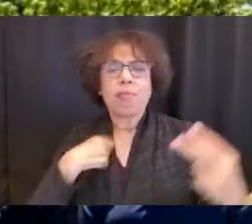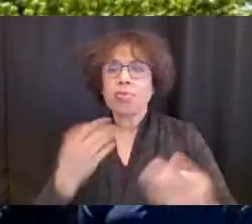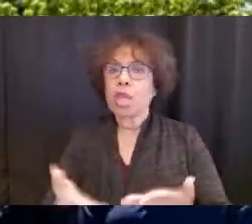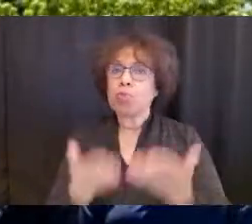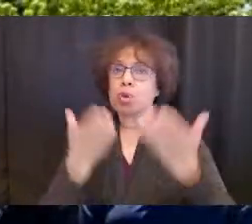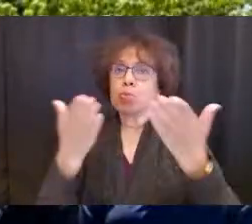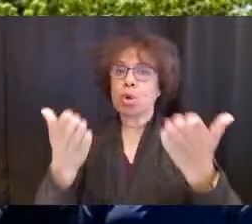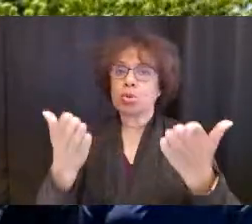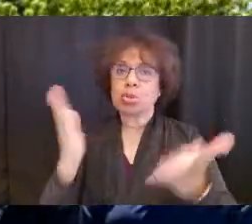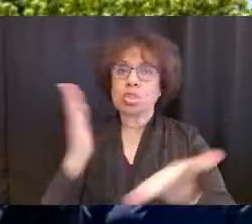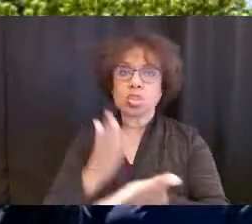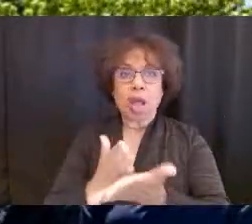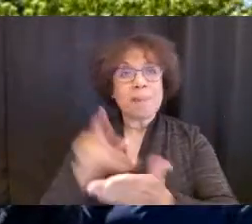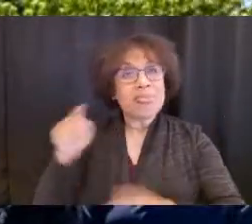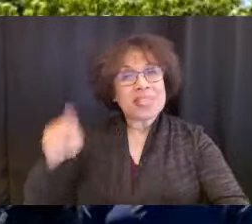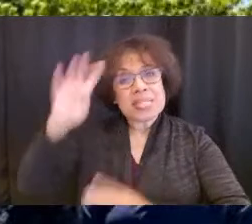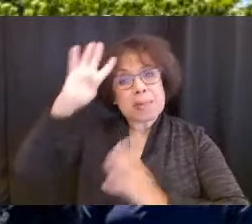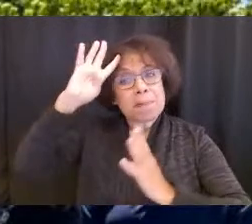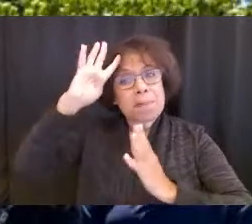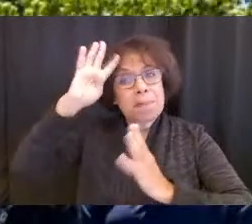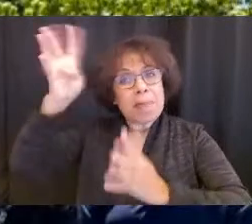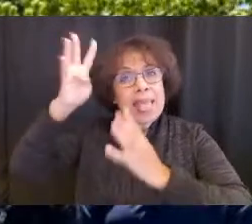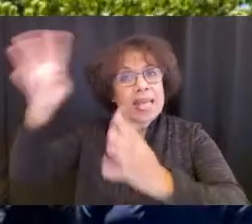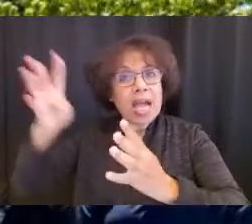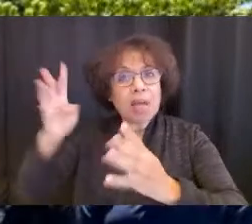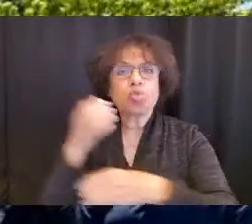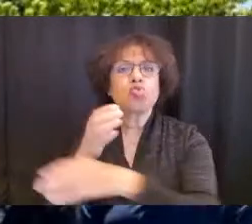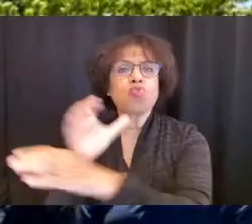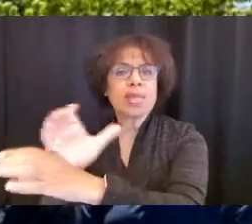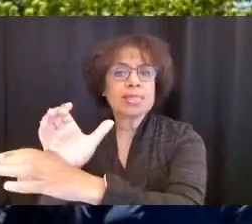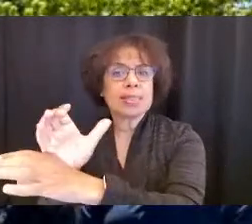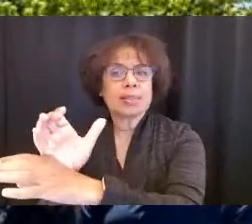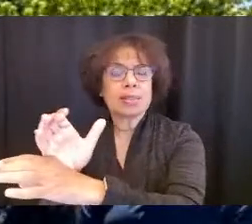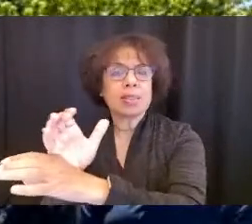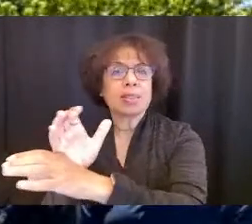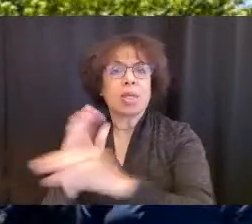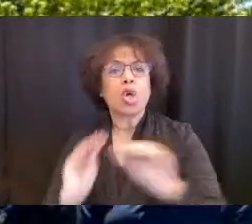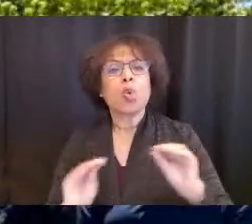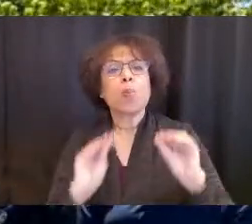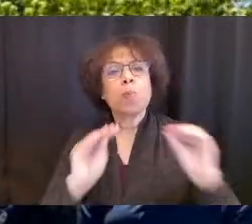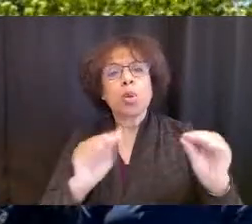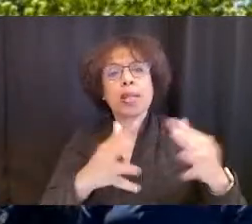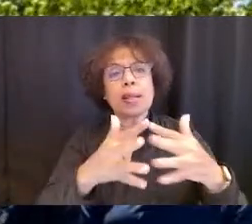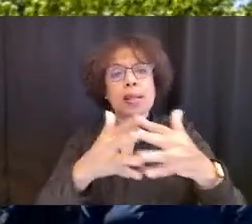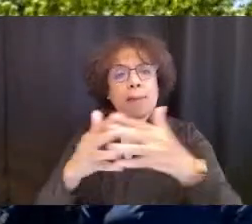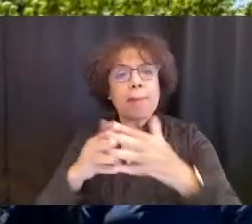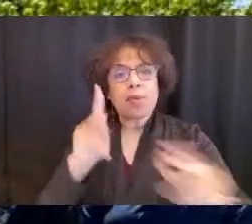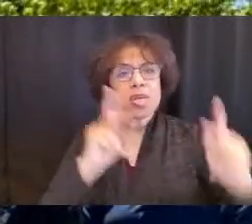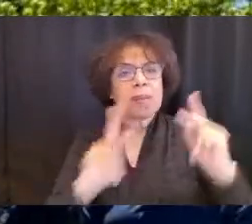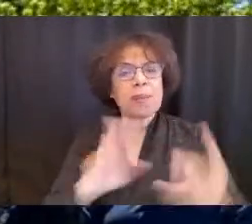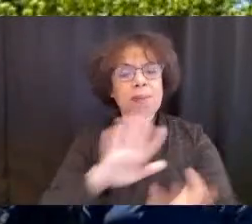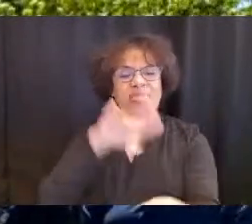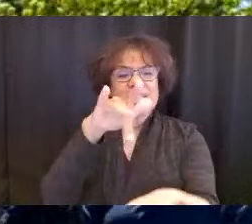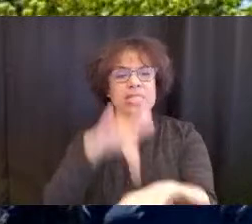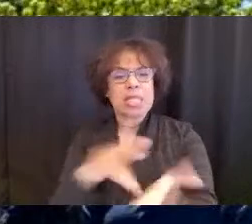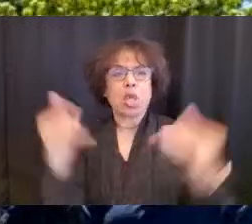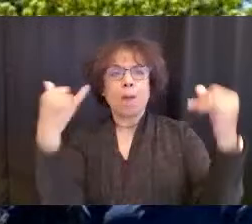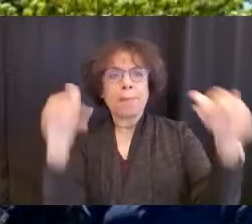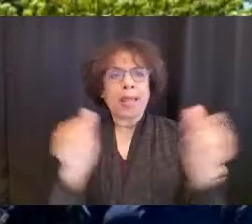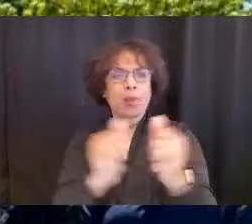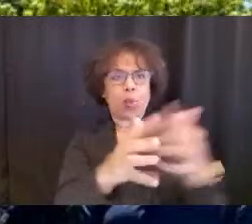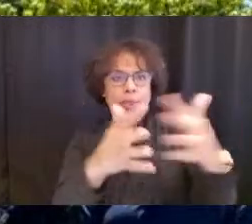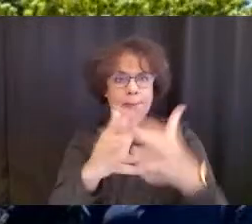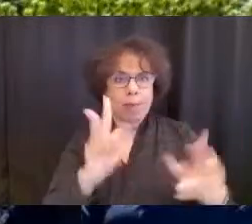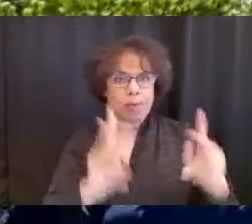a manufactured crisis by putting the American people at the center of it. It is a buffet